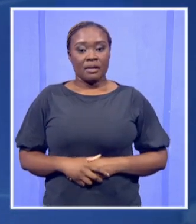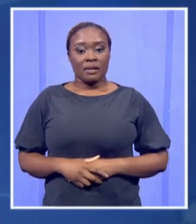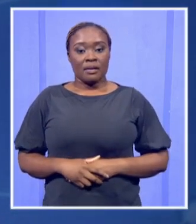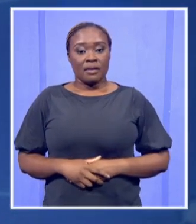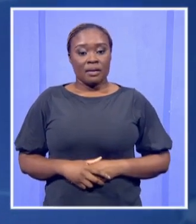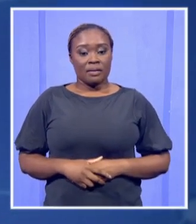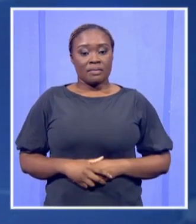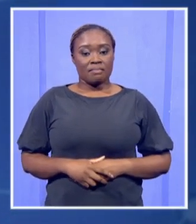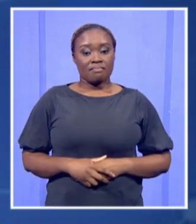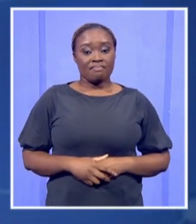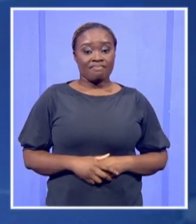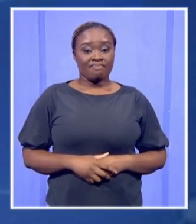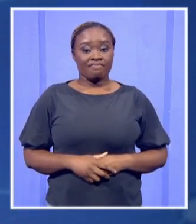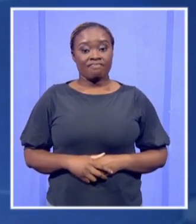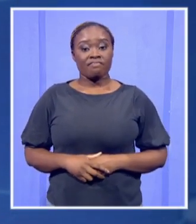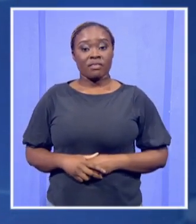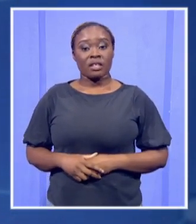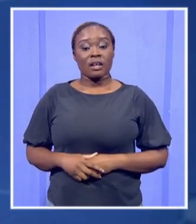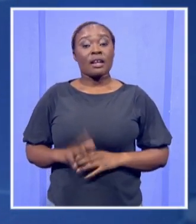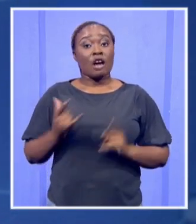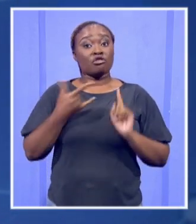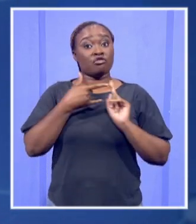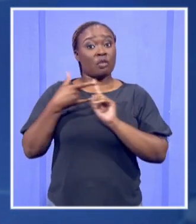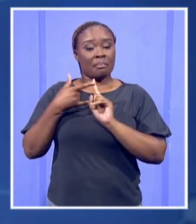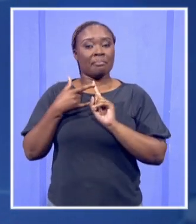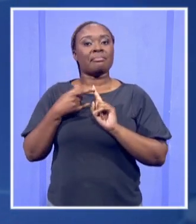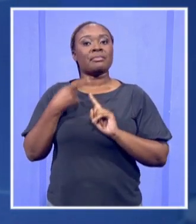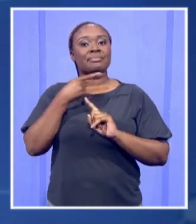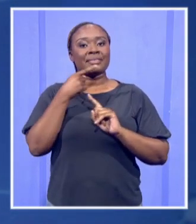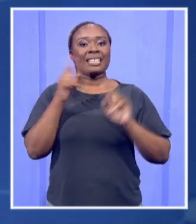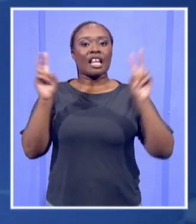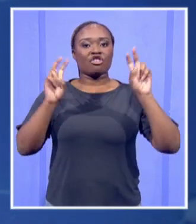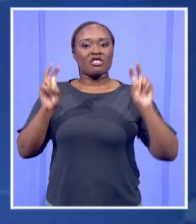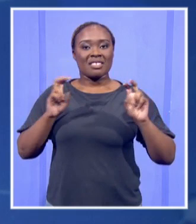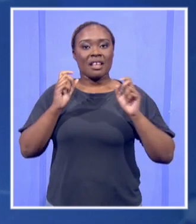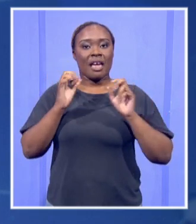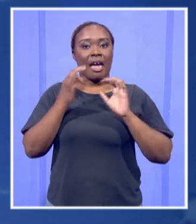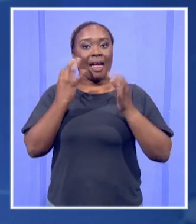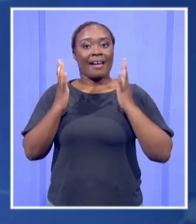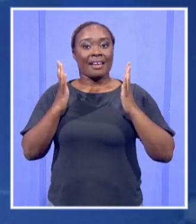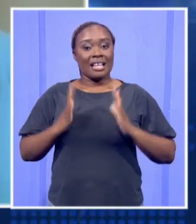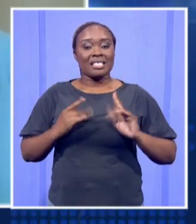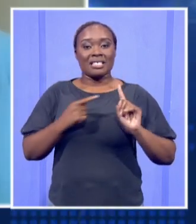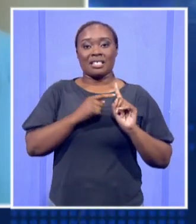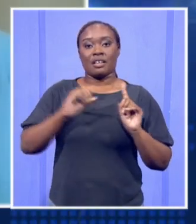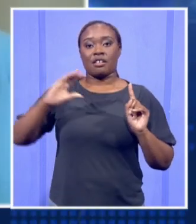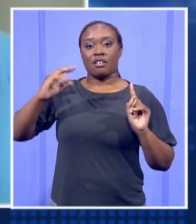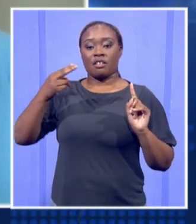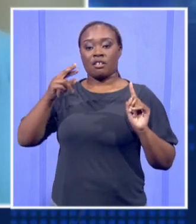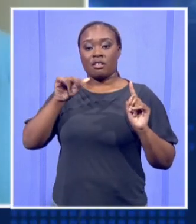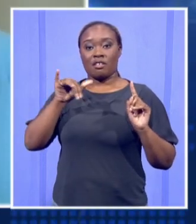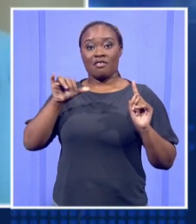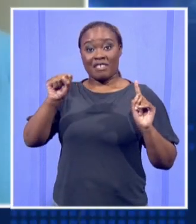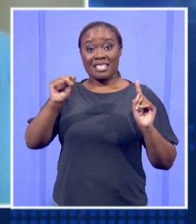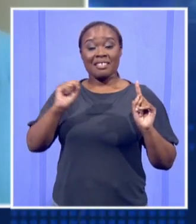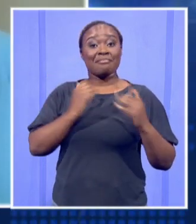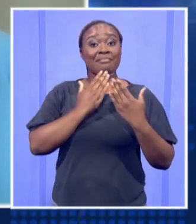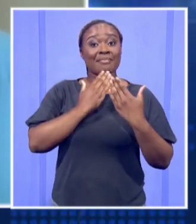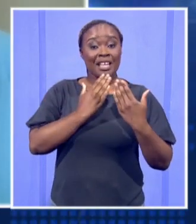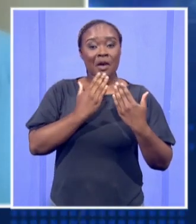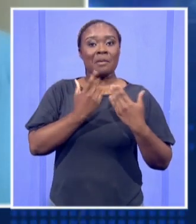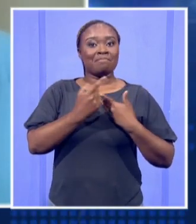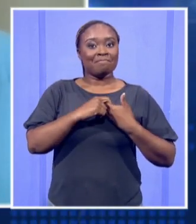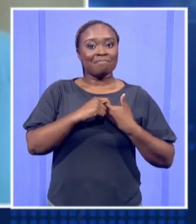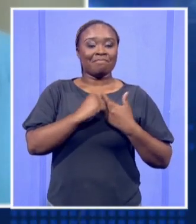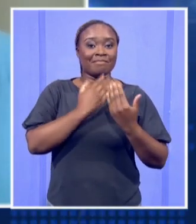To talk more about this, we welcome via Zoom energy analyst Chris Yelland. Chris, a good morning to you. Welcome to the agenda, and thank you so much